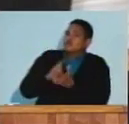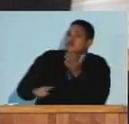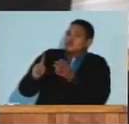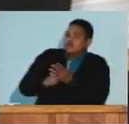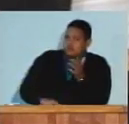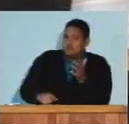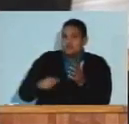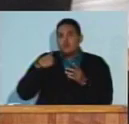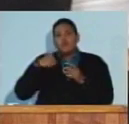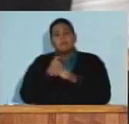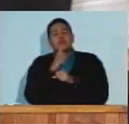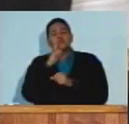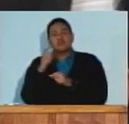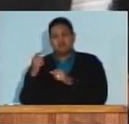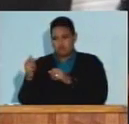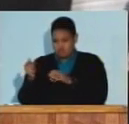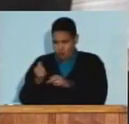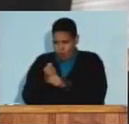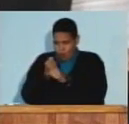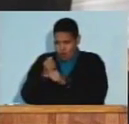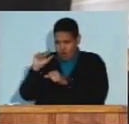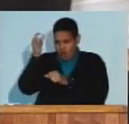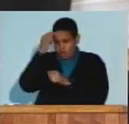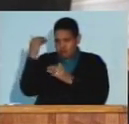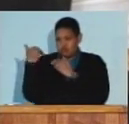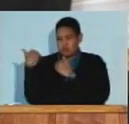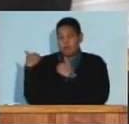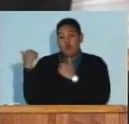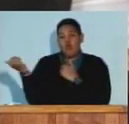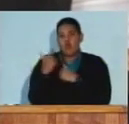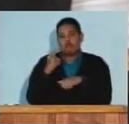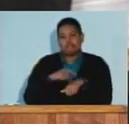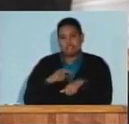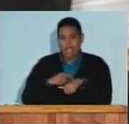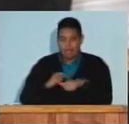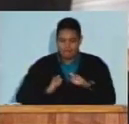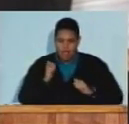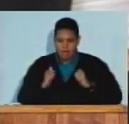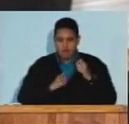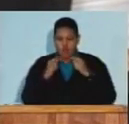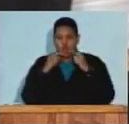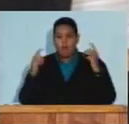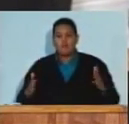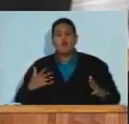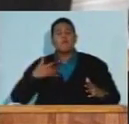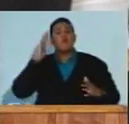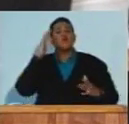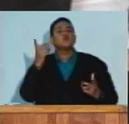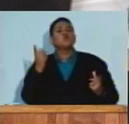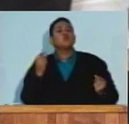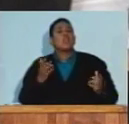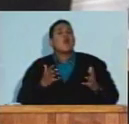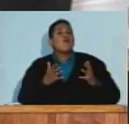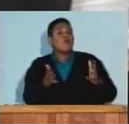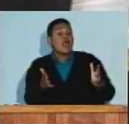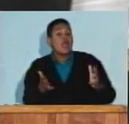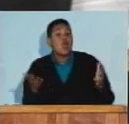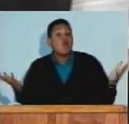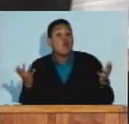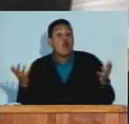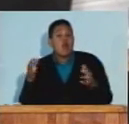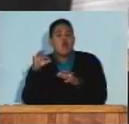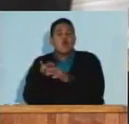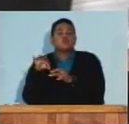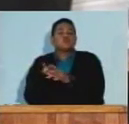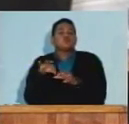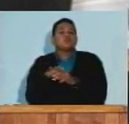holding the government accountable at all times. However, we will do so in a manner that